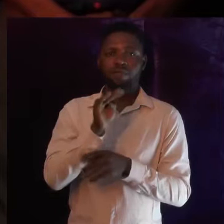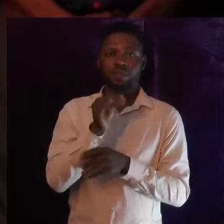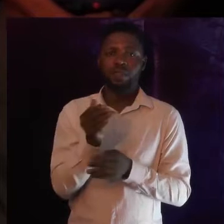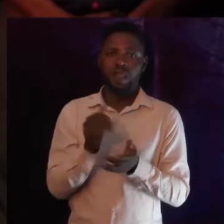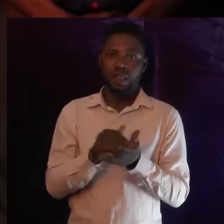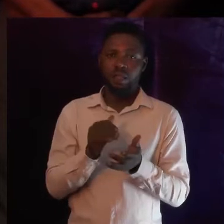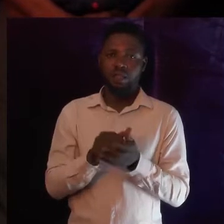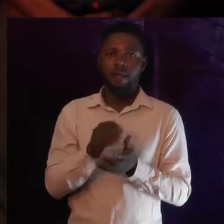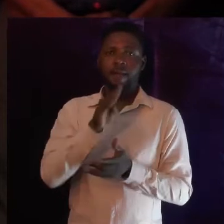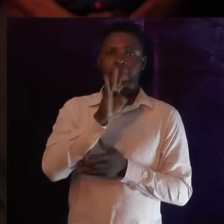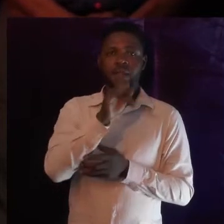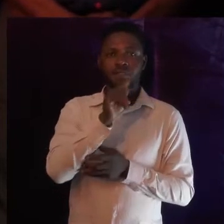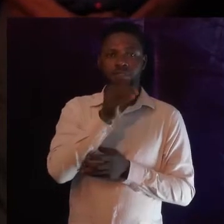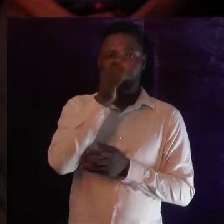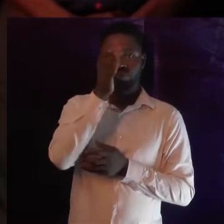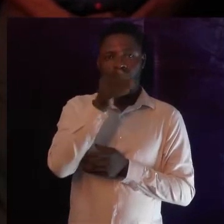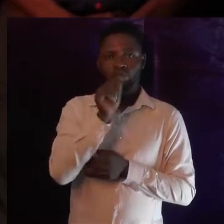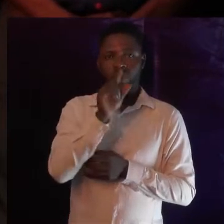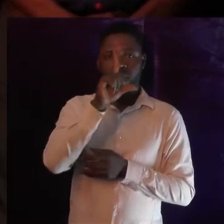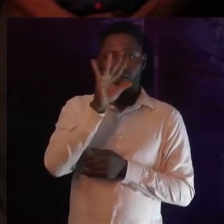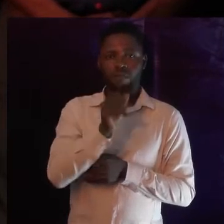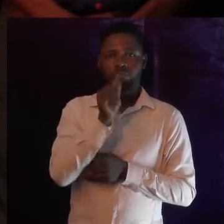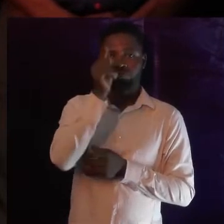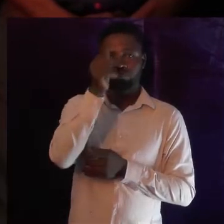bit.ly/LasubebLesson14. The link again is